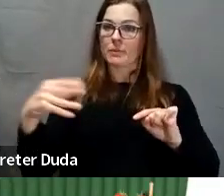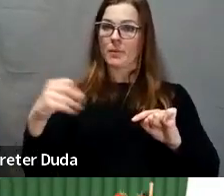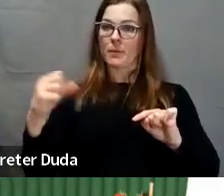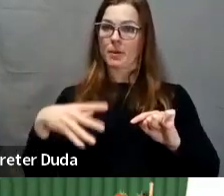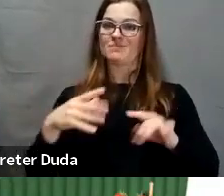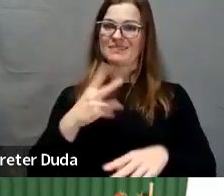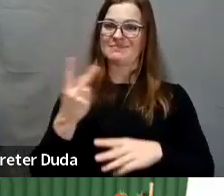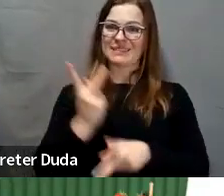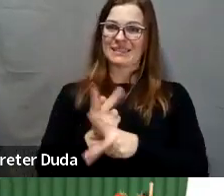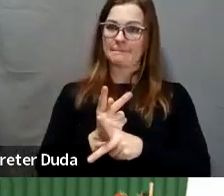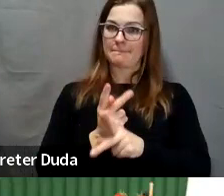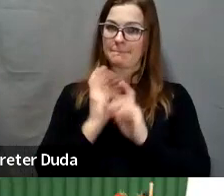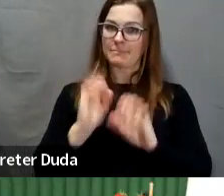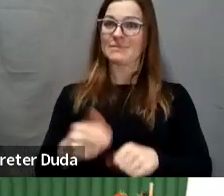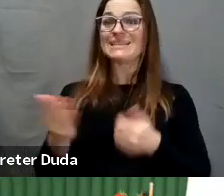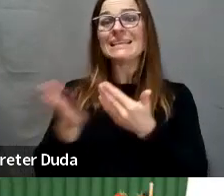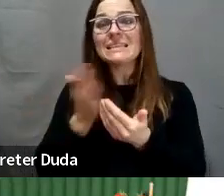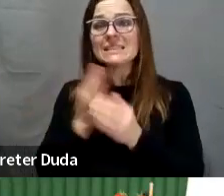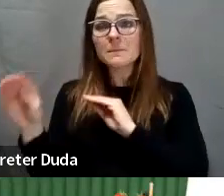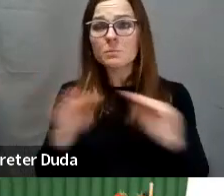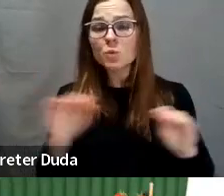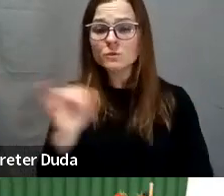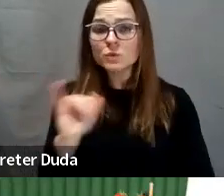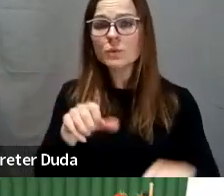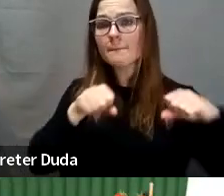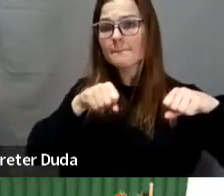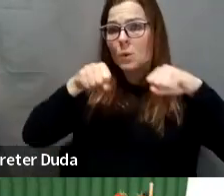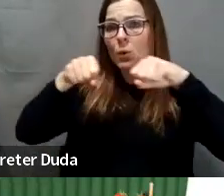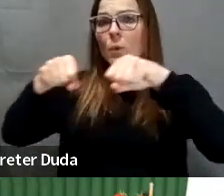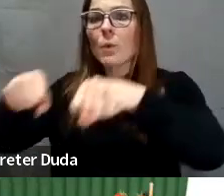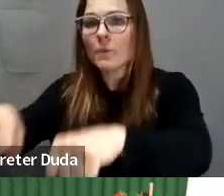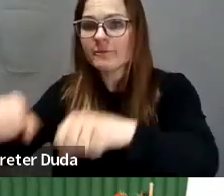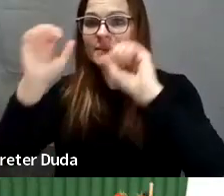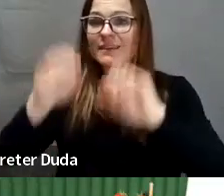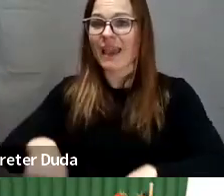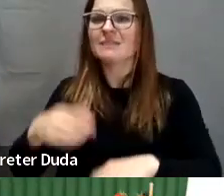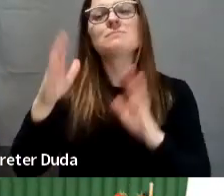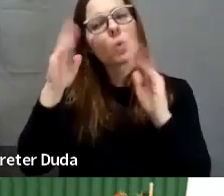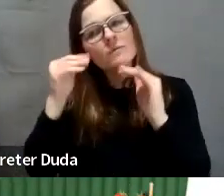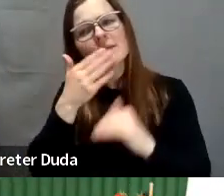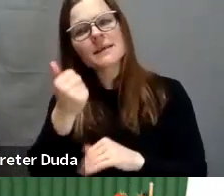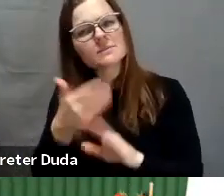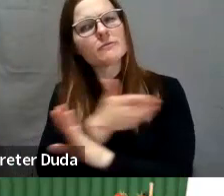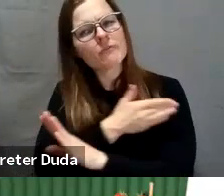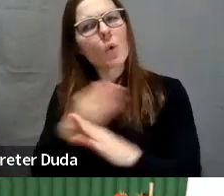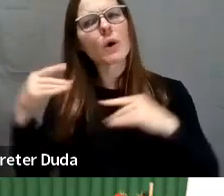to. Probably before it's planted would be best, but if you need to move it, it is